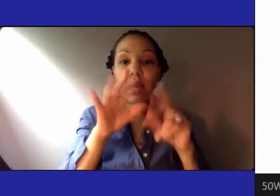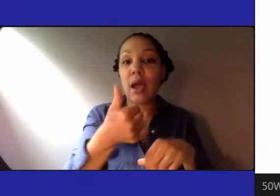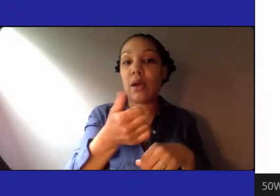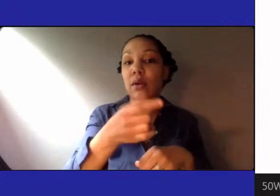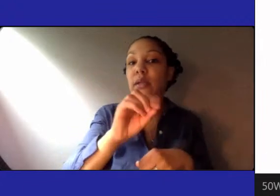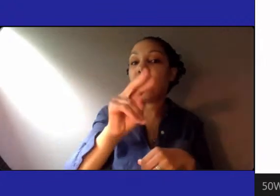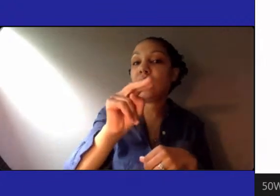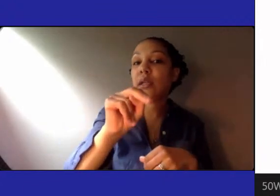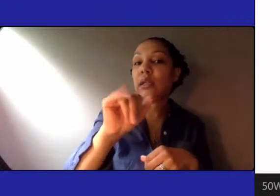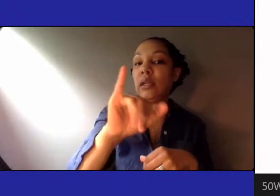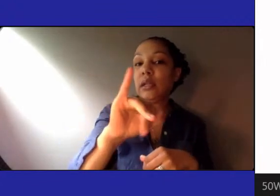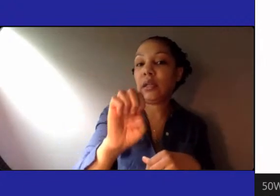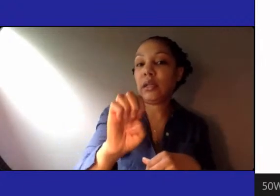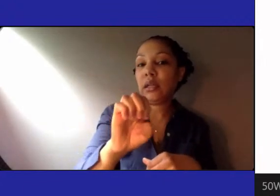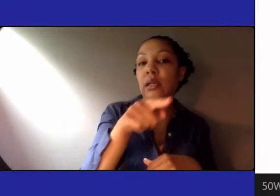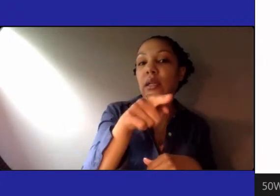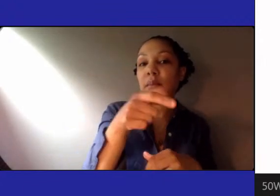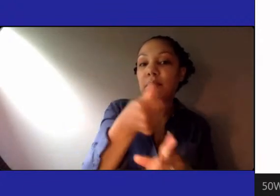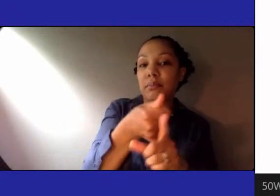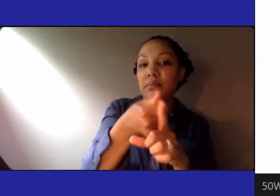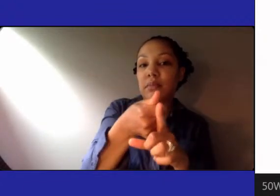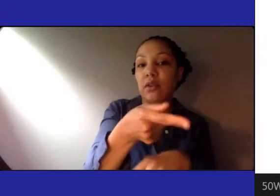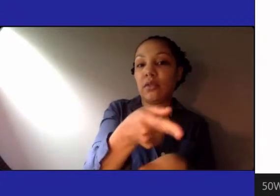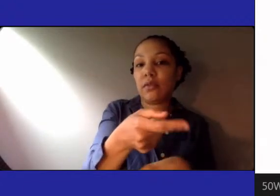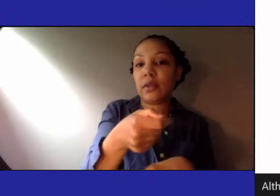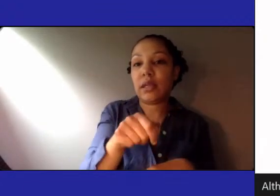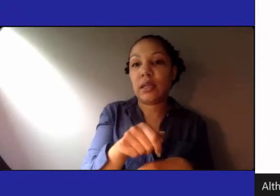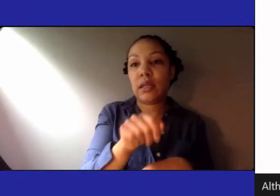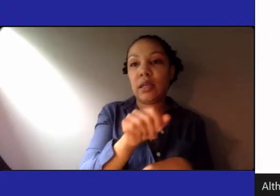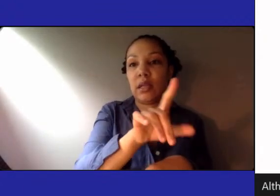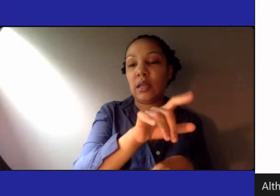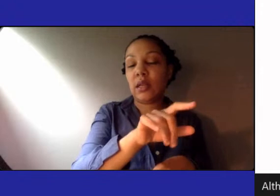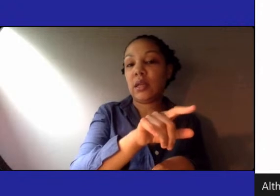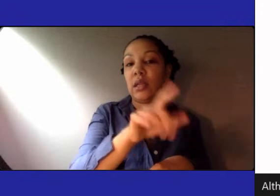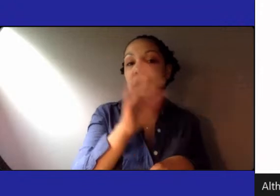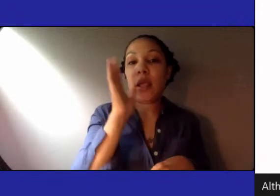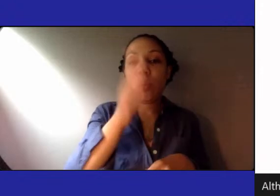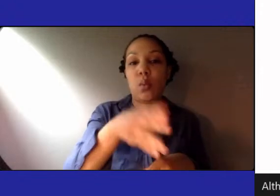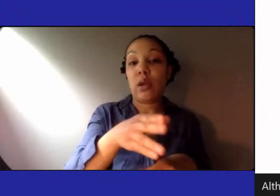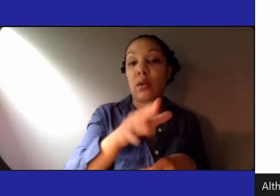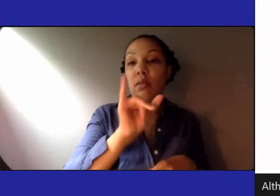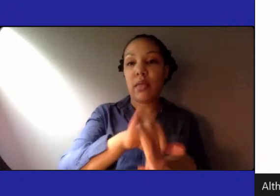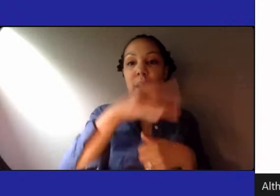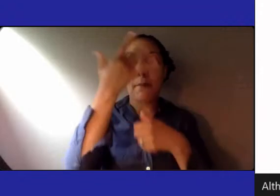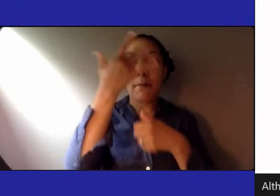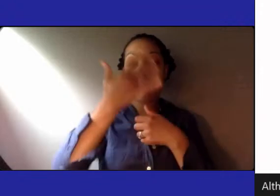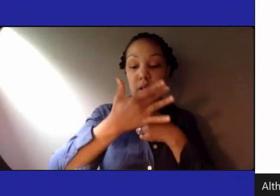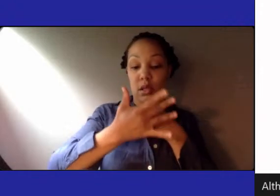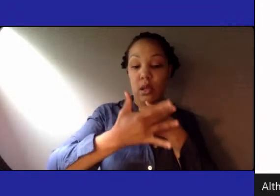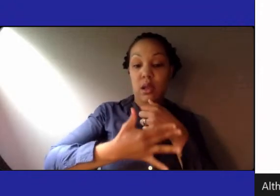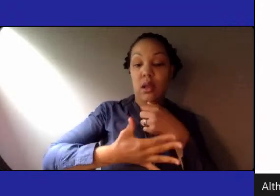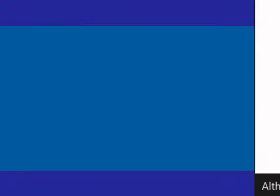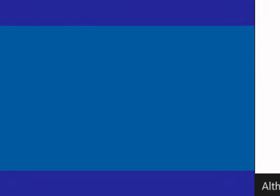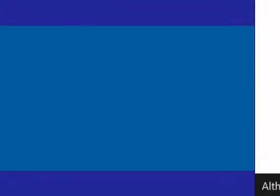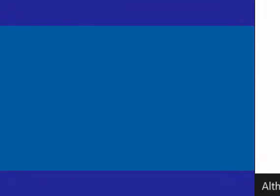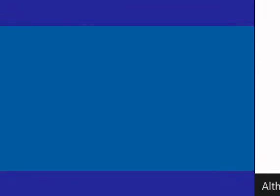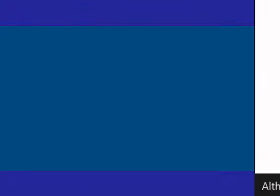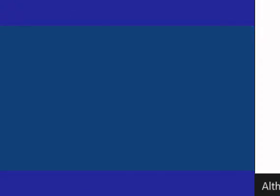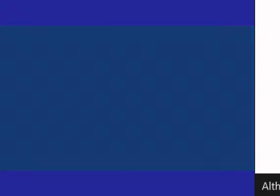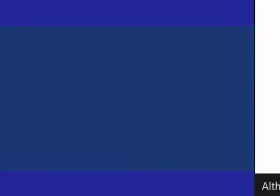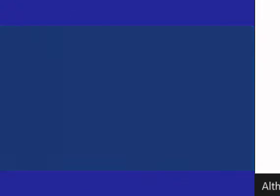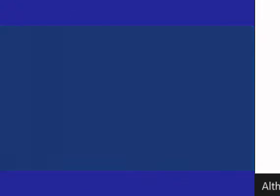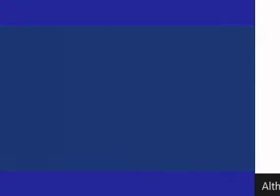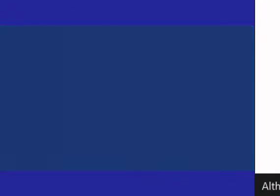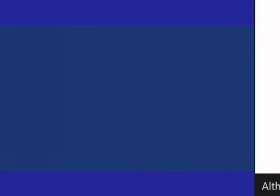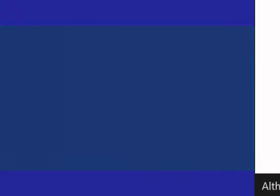and as well as his colleagues will remove that clot, and then the vessel looks just like the vessel on the other side,